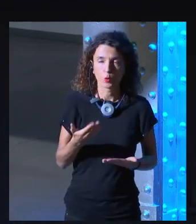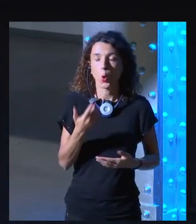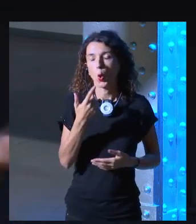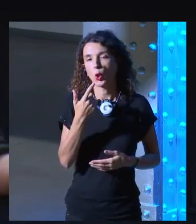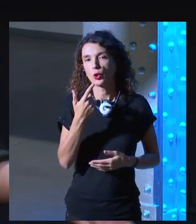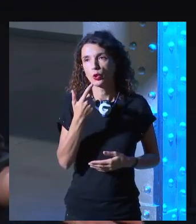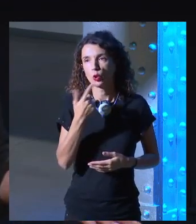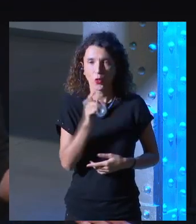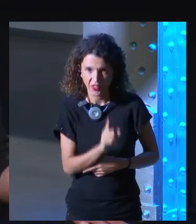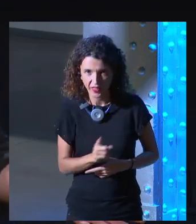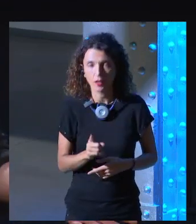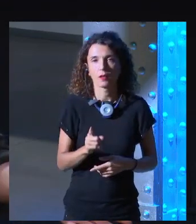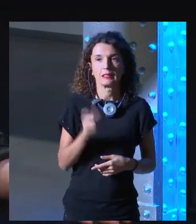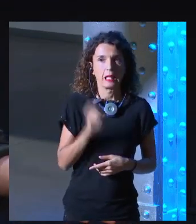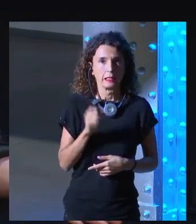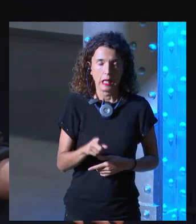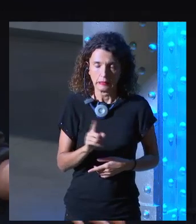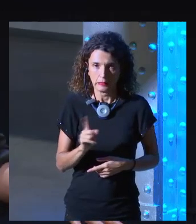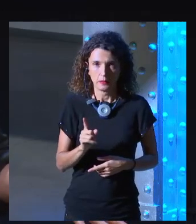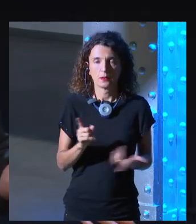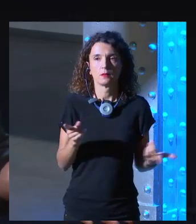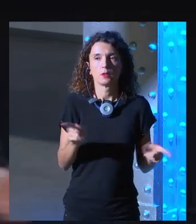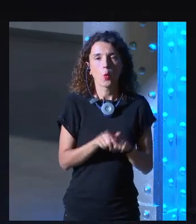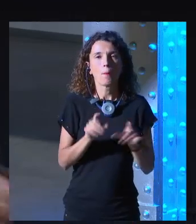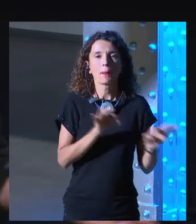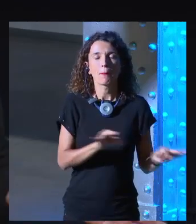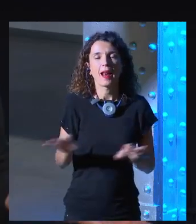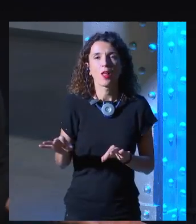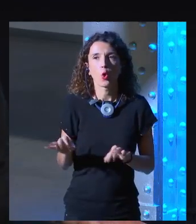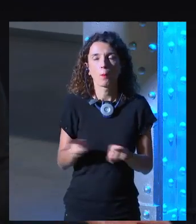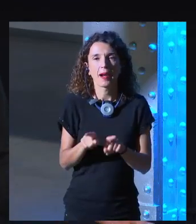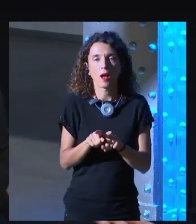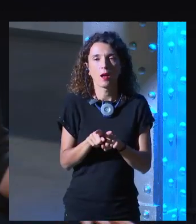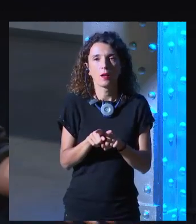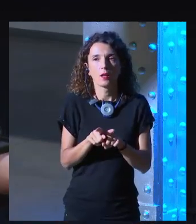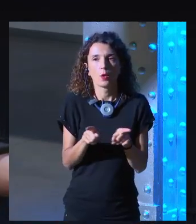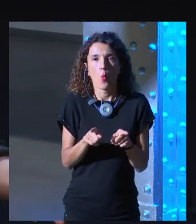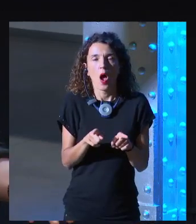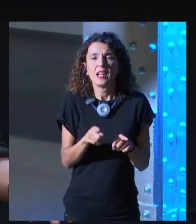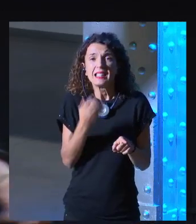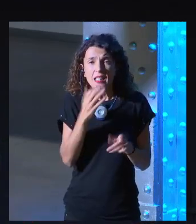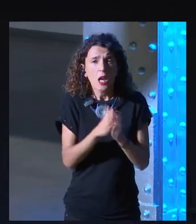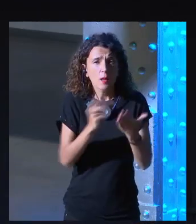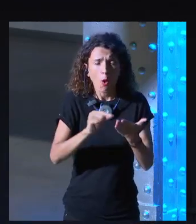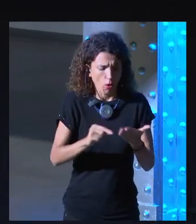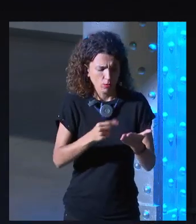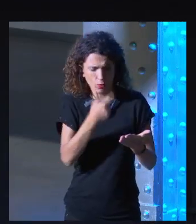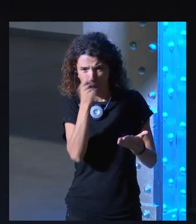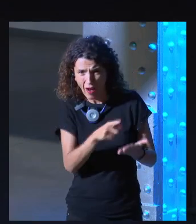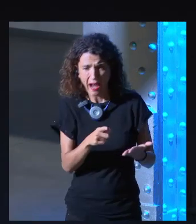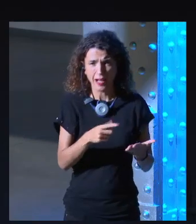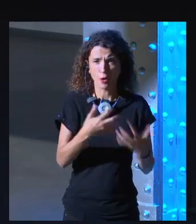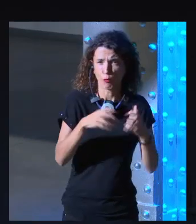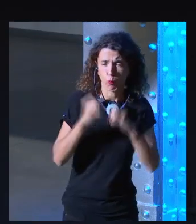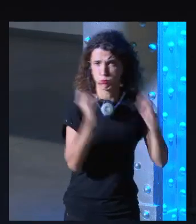to be able to throw things away and not worry about it. Just chuck it away. And don't panic if the thing